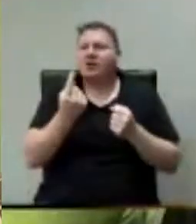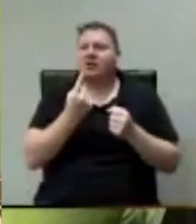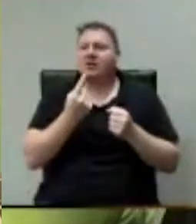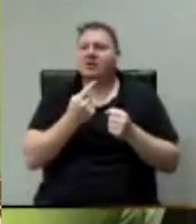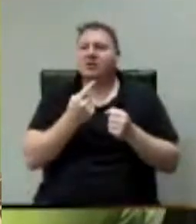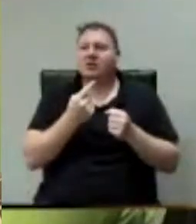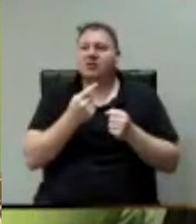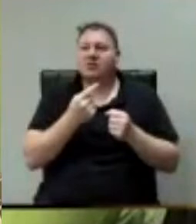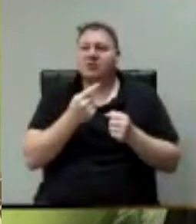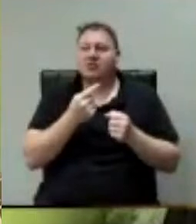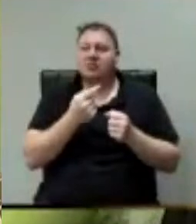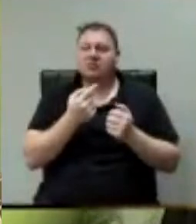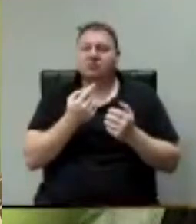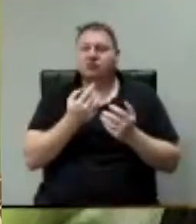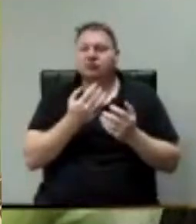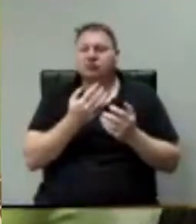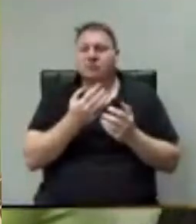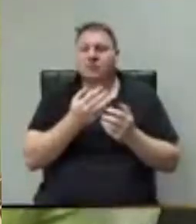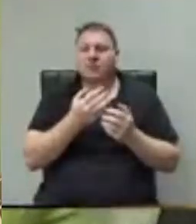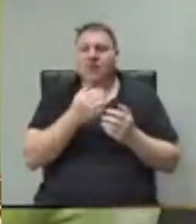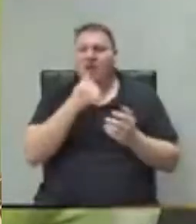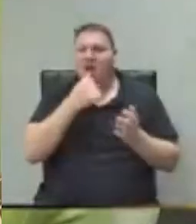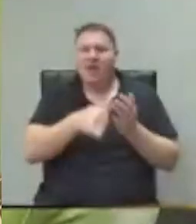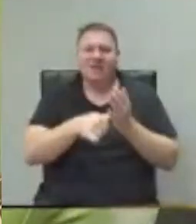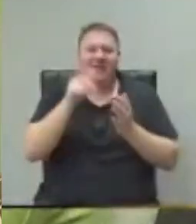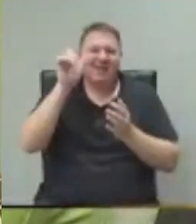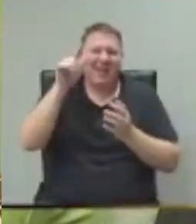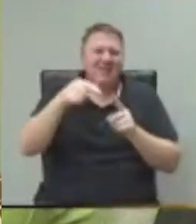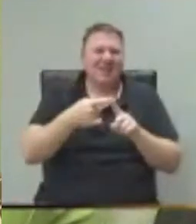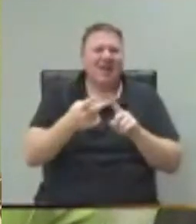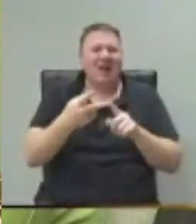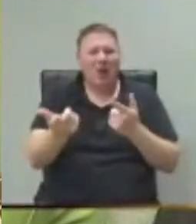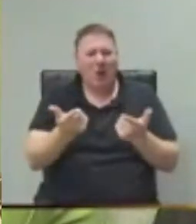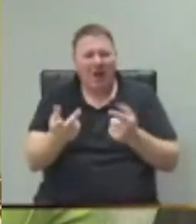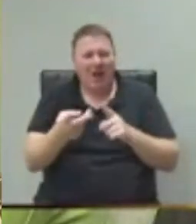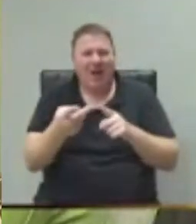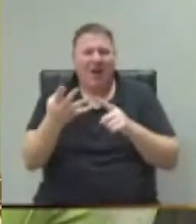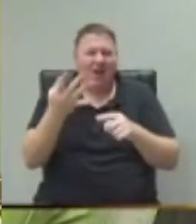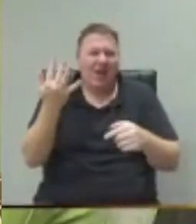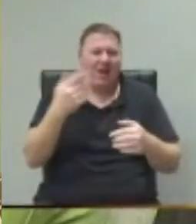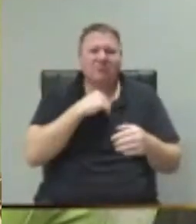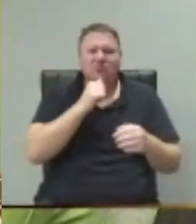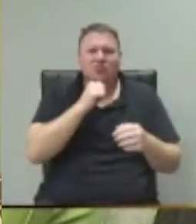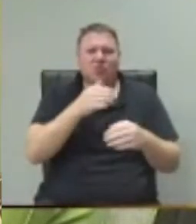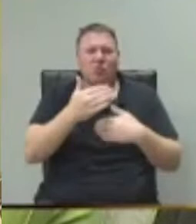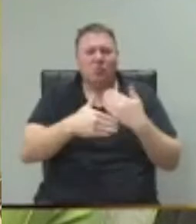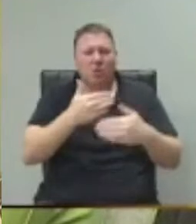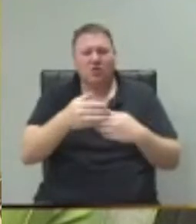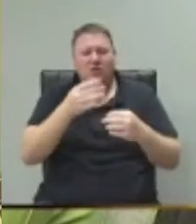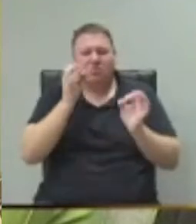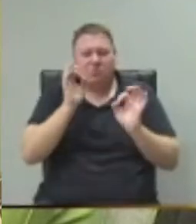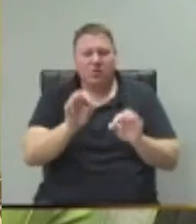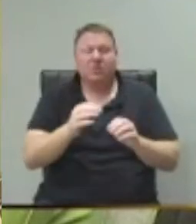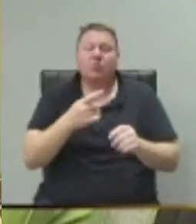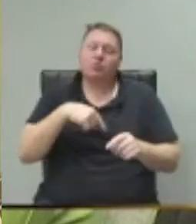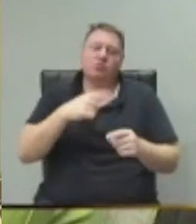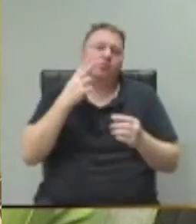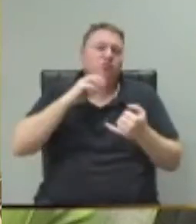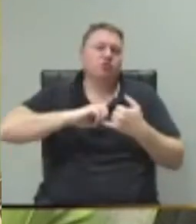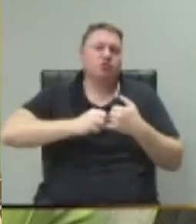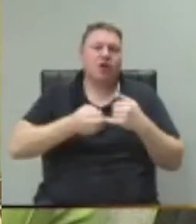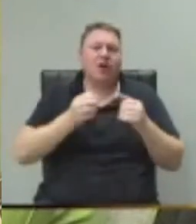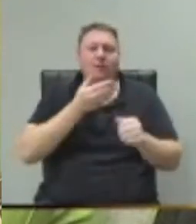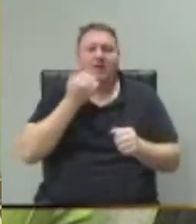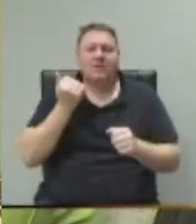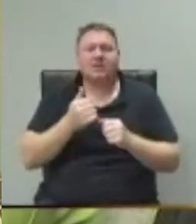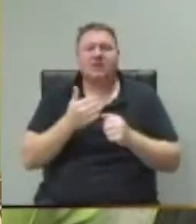being followed by letters, litigation, and so forth. Yeah, so we have tried our level best, but thank you